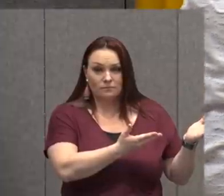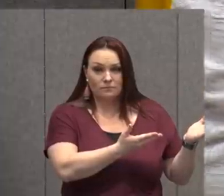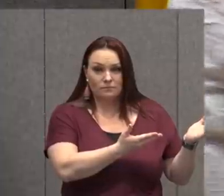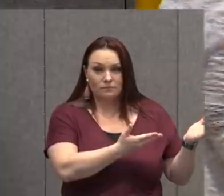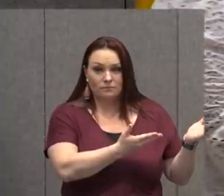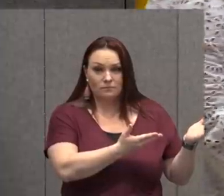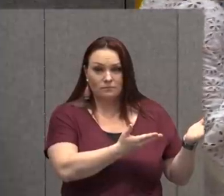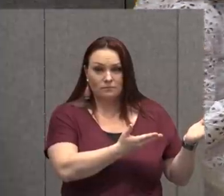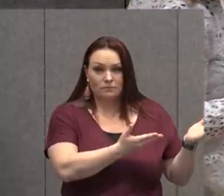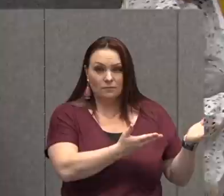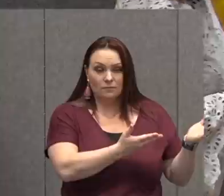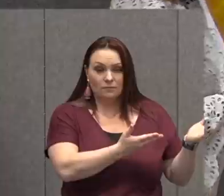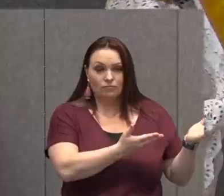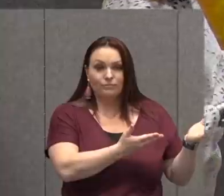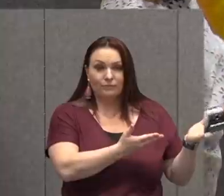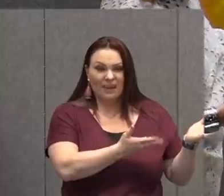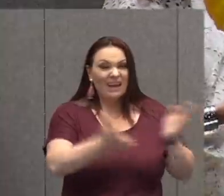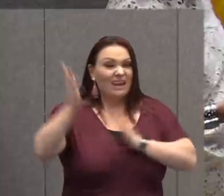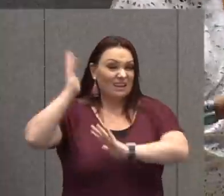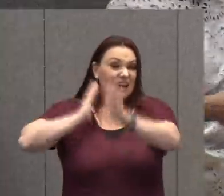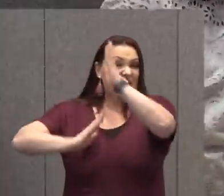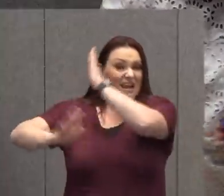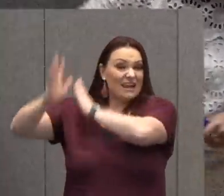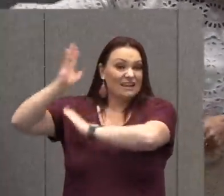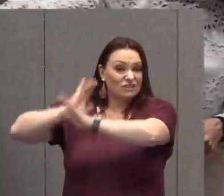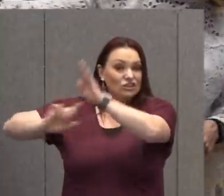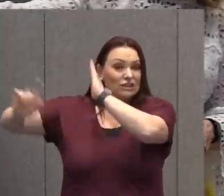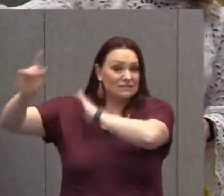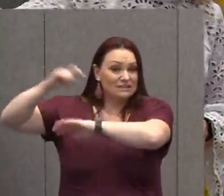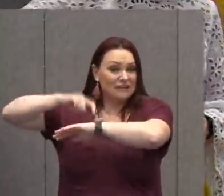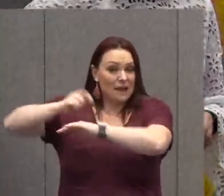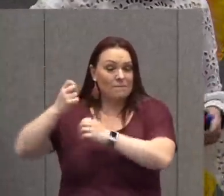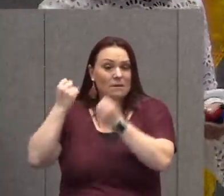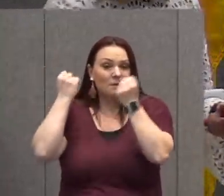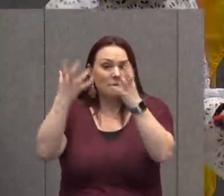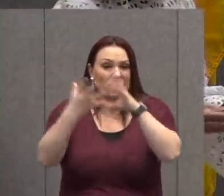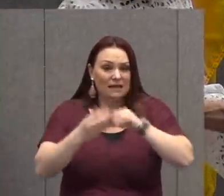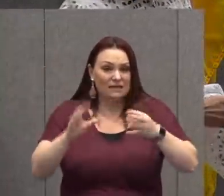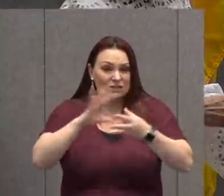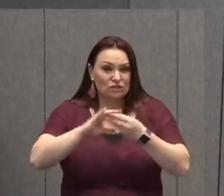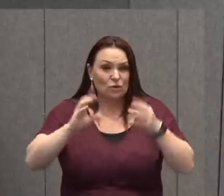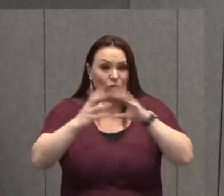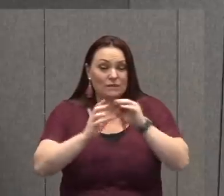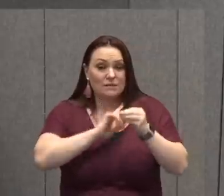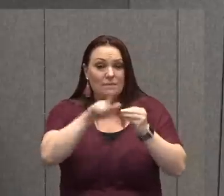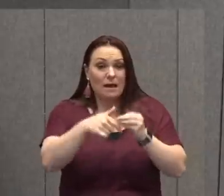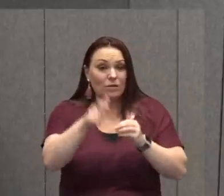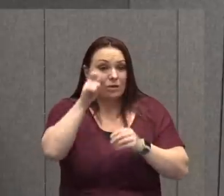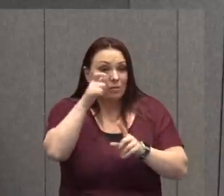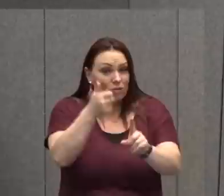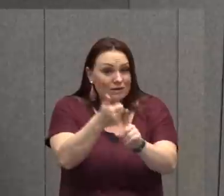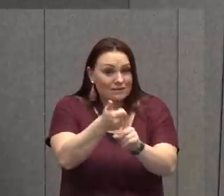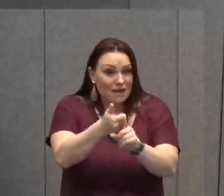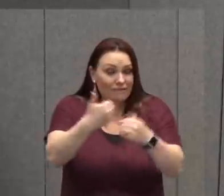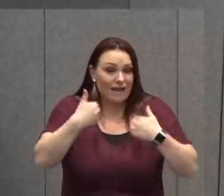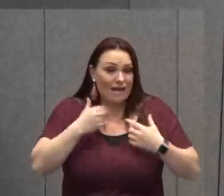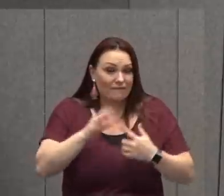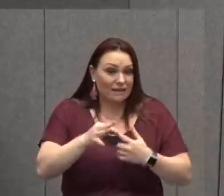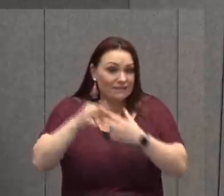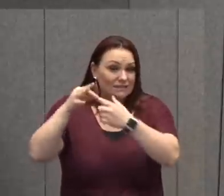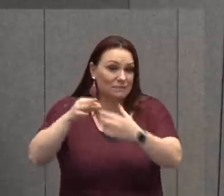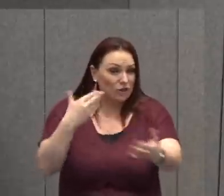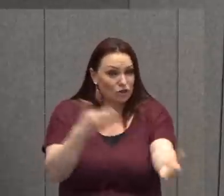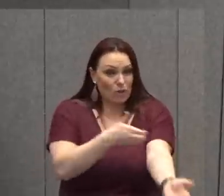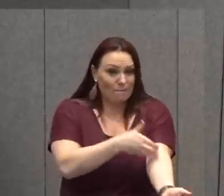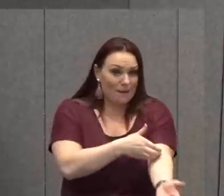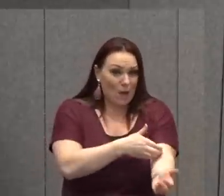powers. So there's my sentence that introduces the idea of mythology and legends. And then let's see, what color have